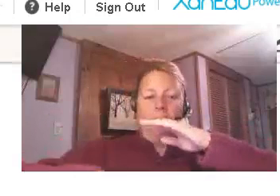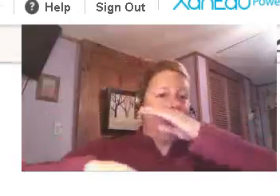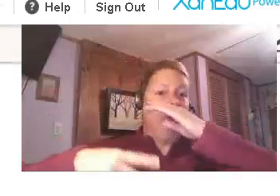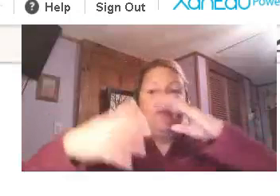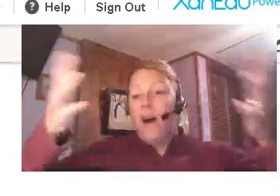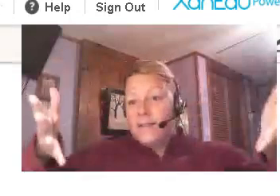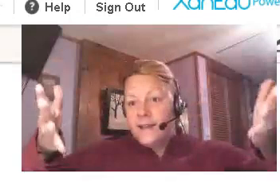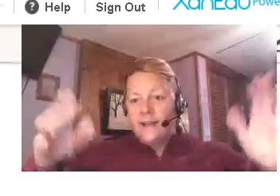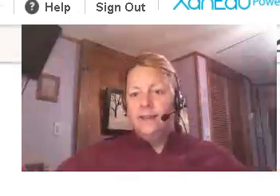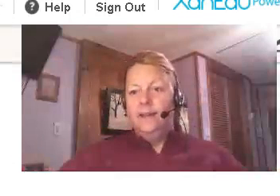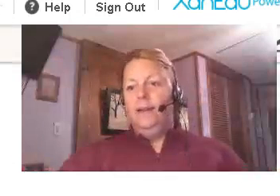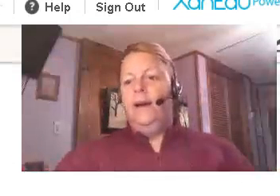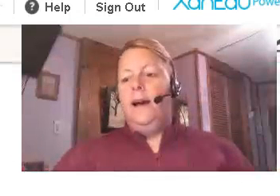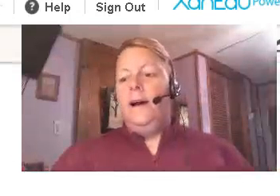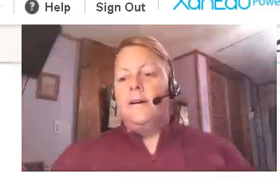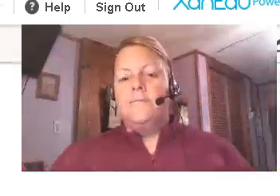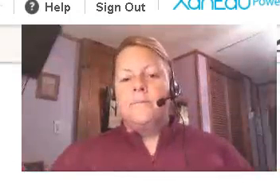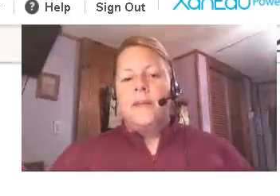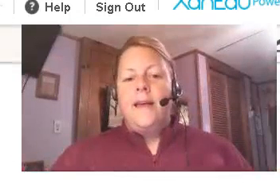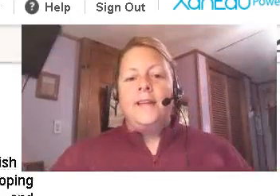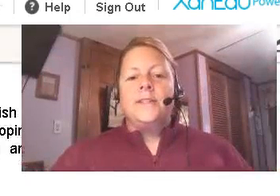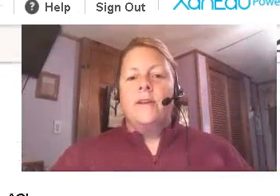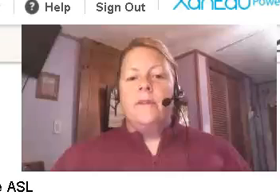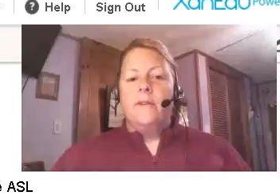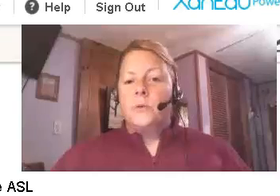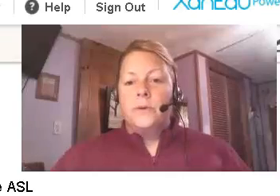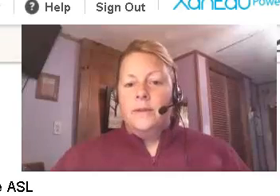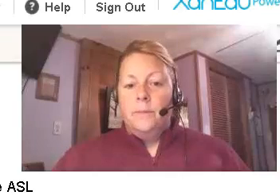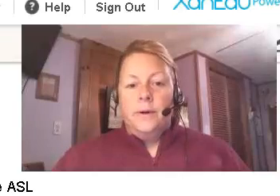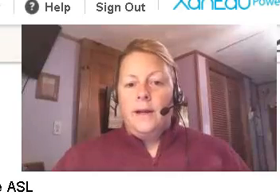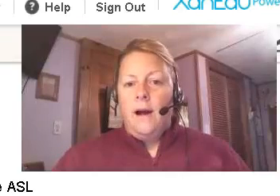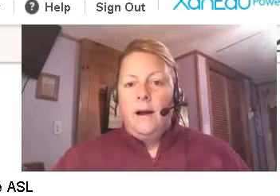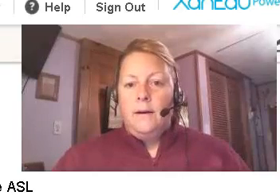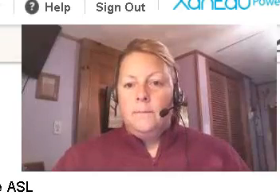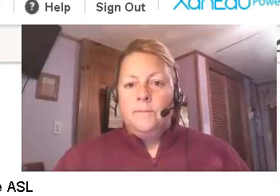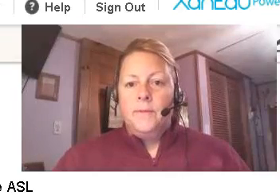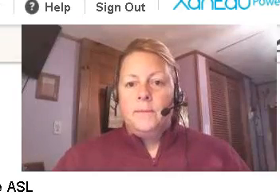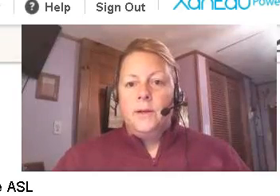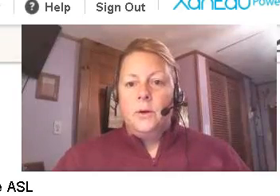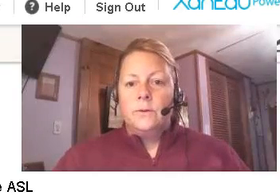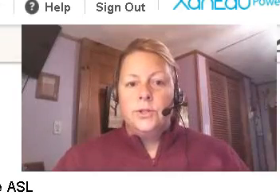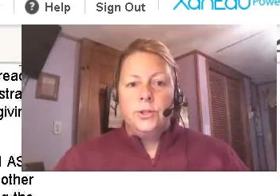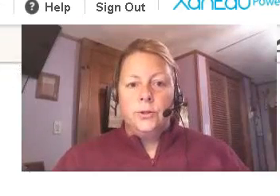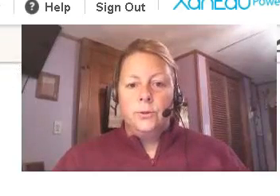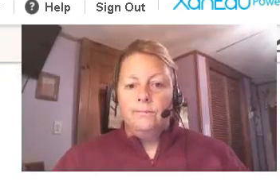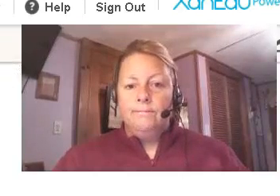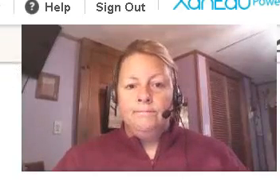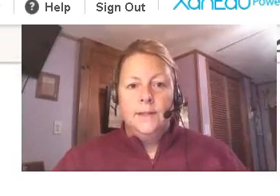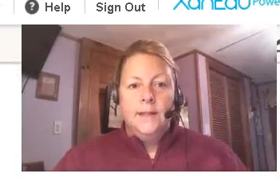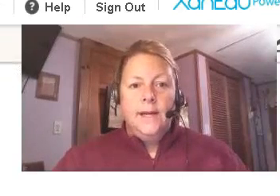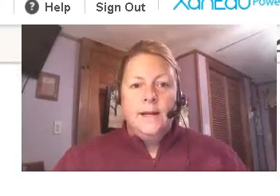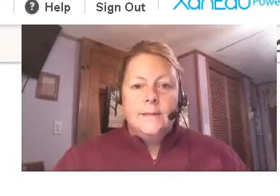running, okay, from the faucet. I just love the visuals in the book. Let me go